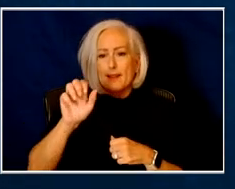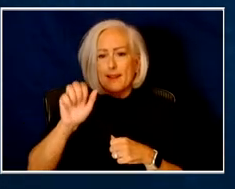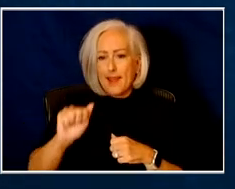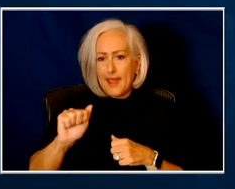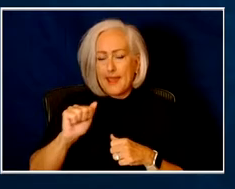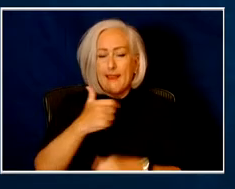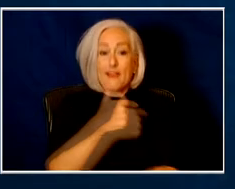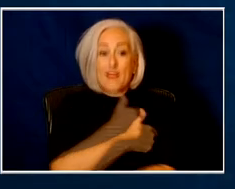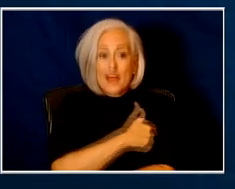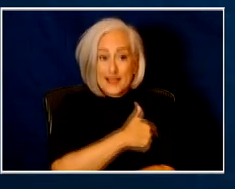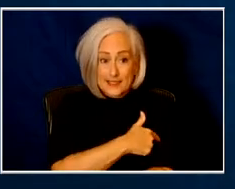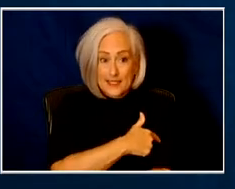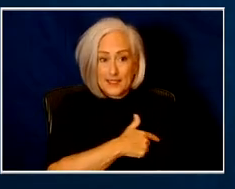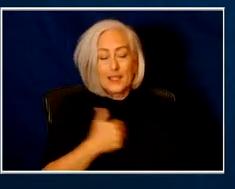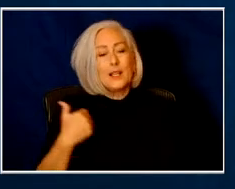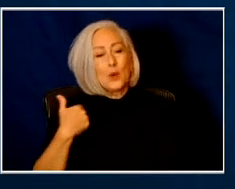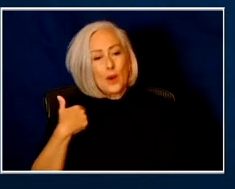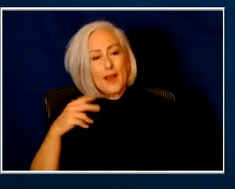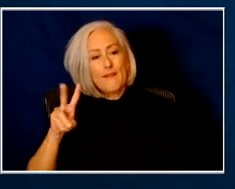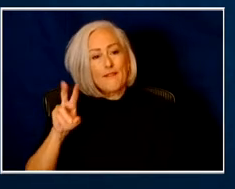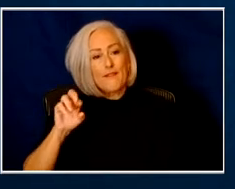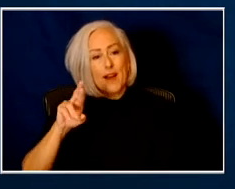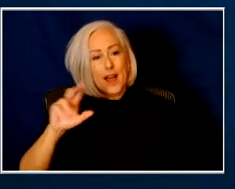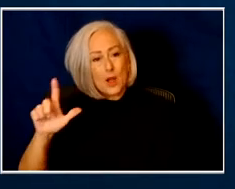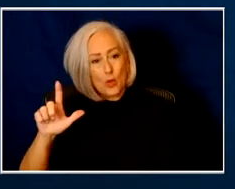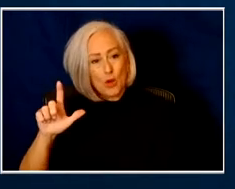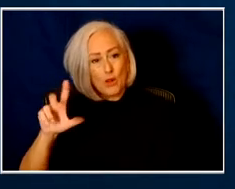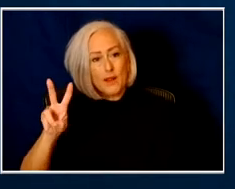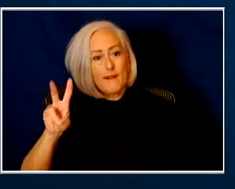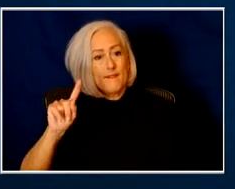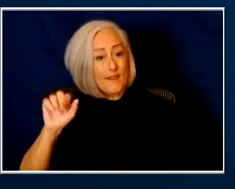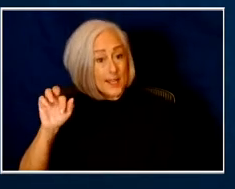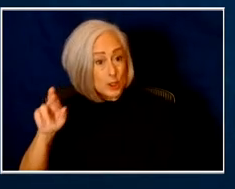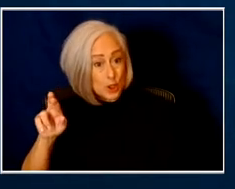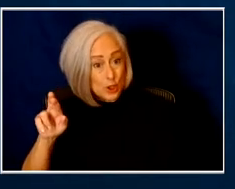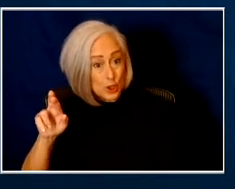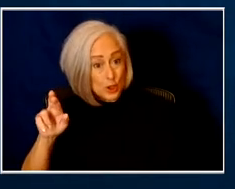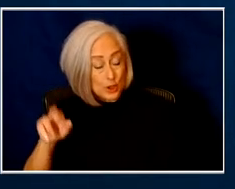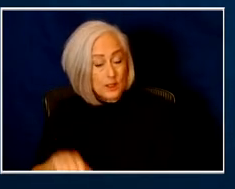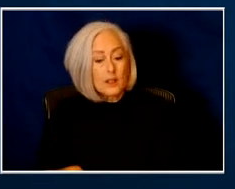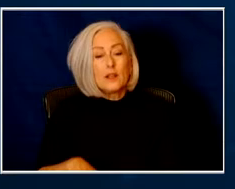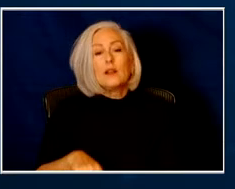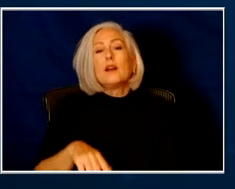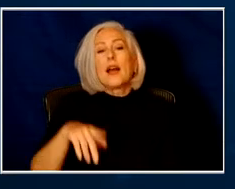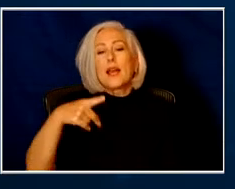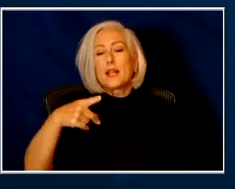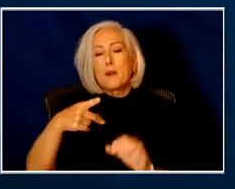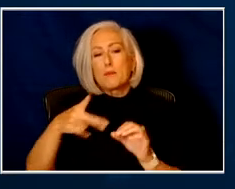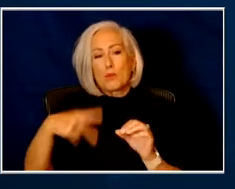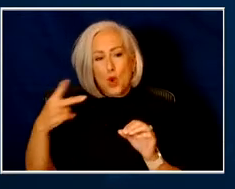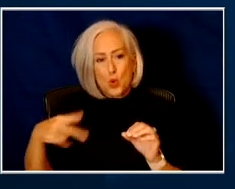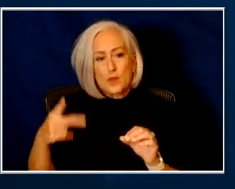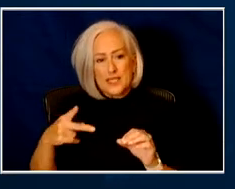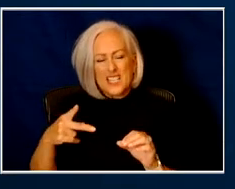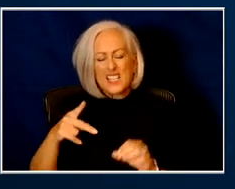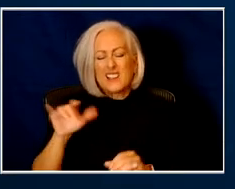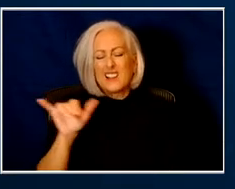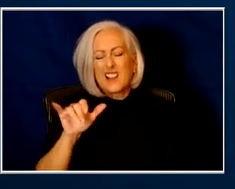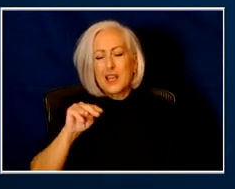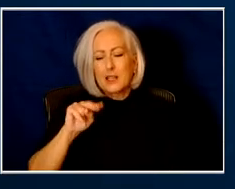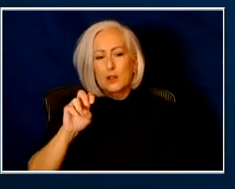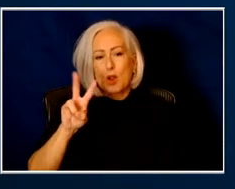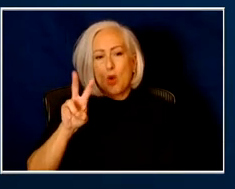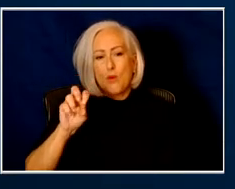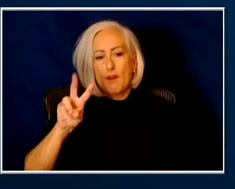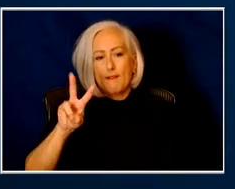the viral Vector vaccines and and the protein subunit the novovax but explain how these were developed in less than a year and